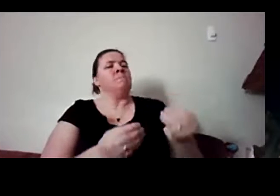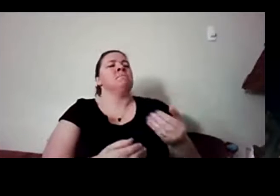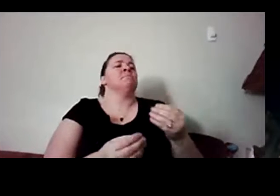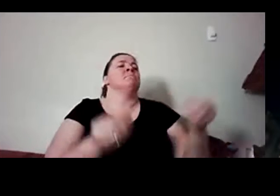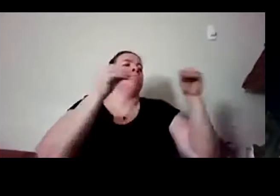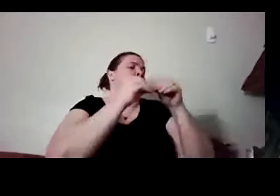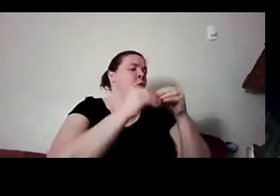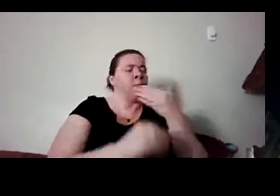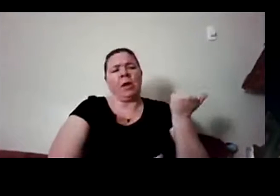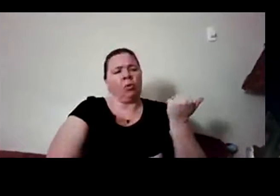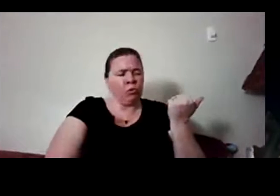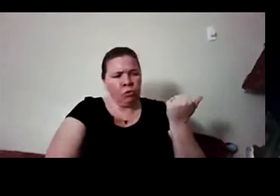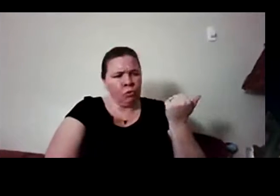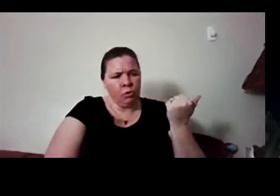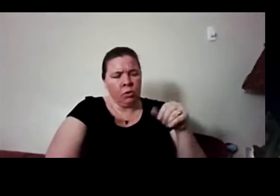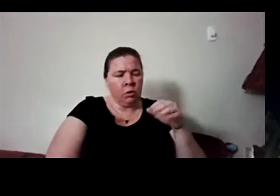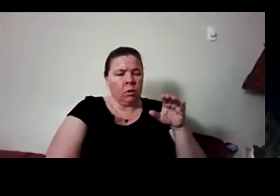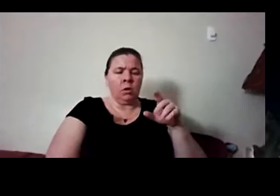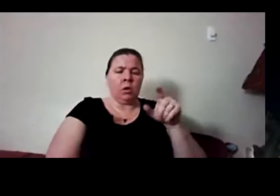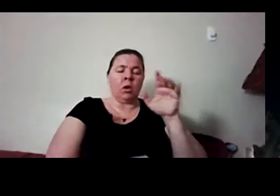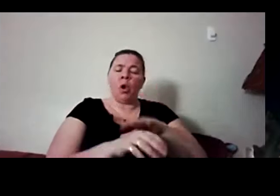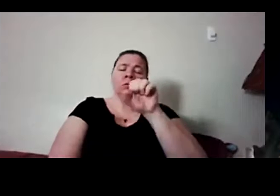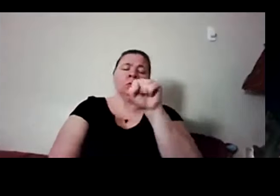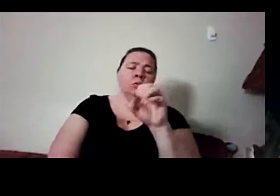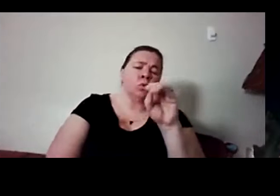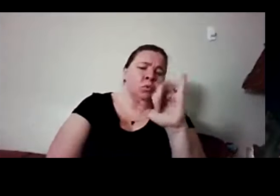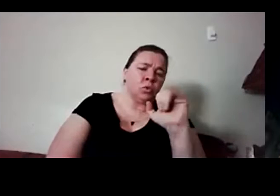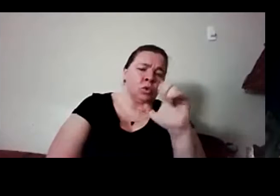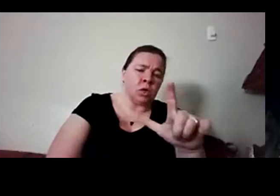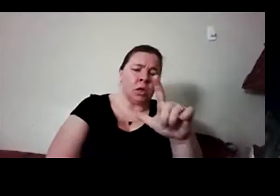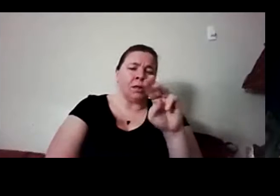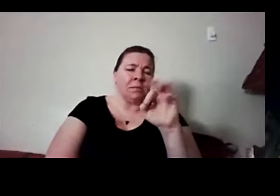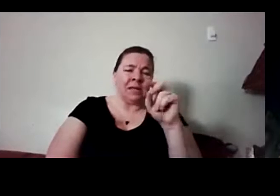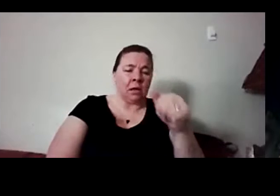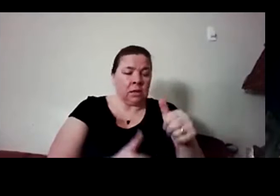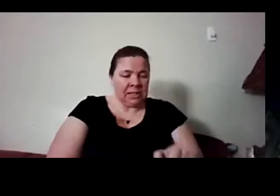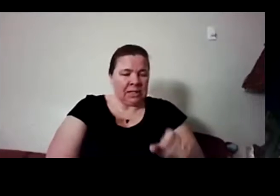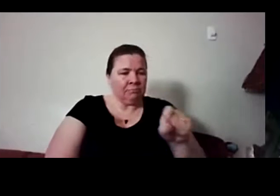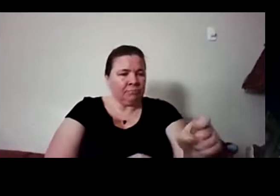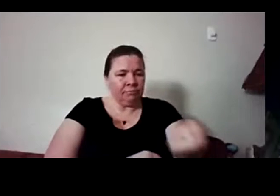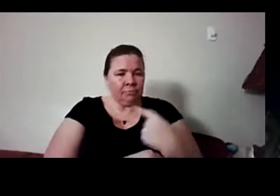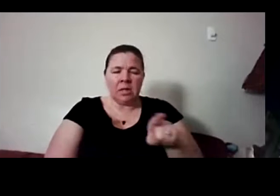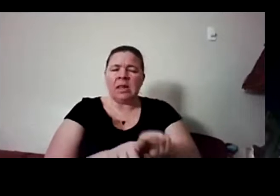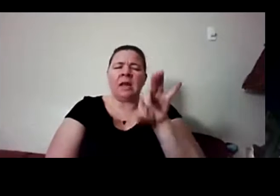Some people online are doing what? They're on their favorite social media, sending text back and forth like Facebook. I love